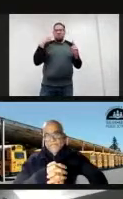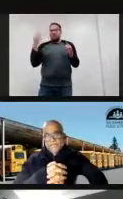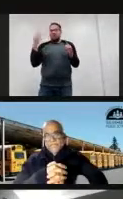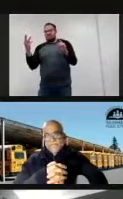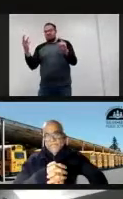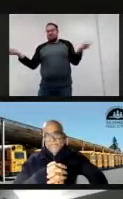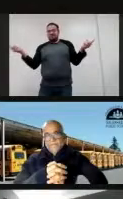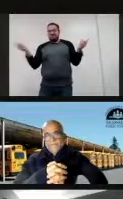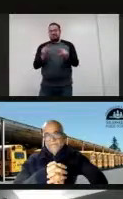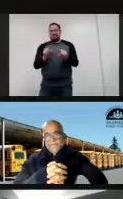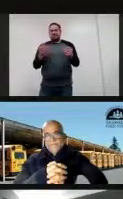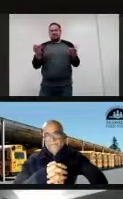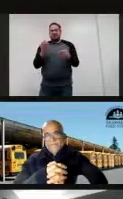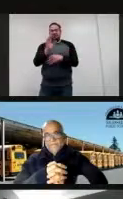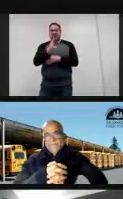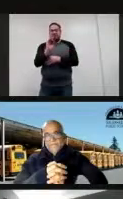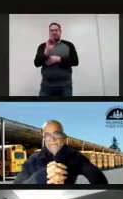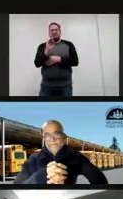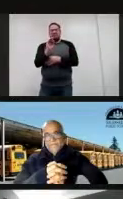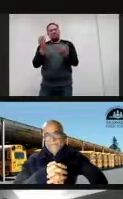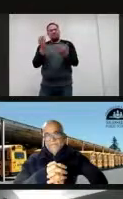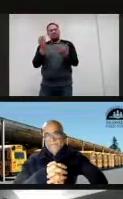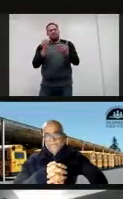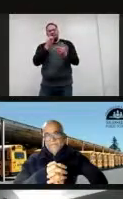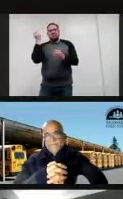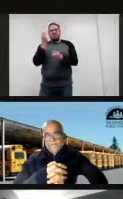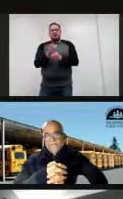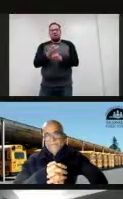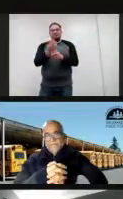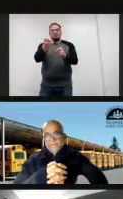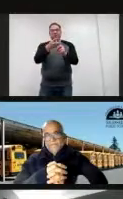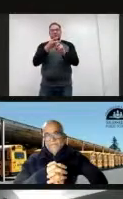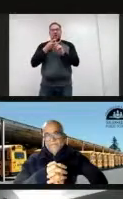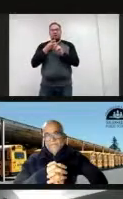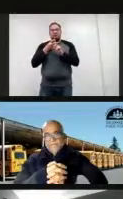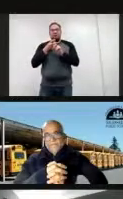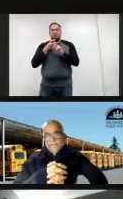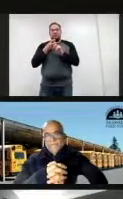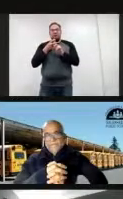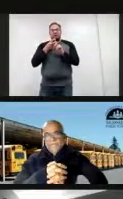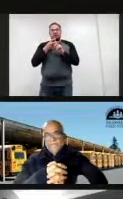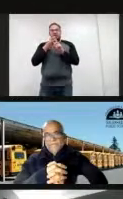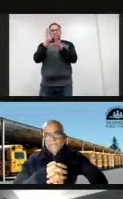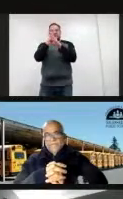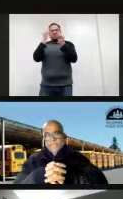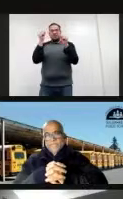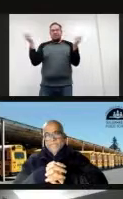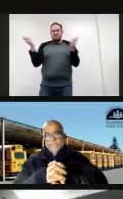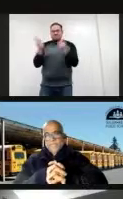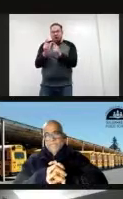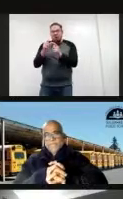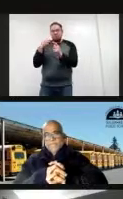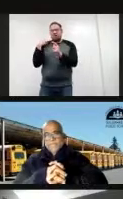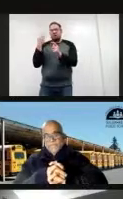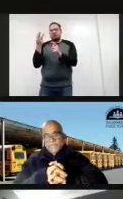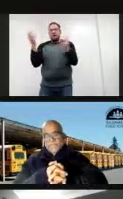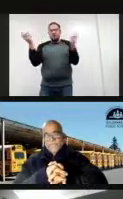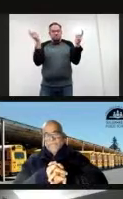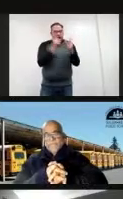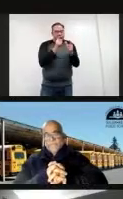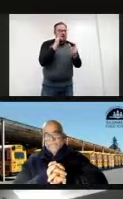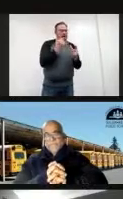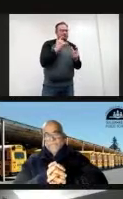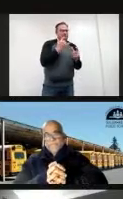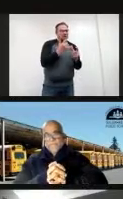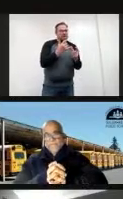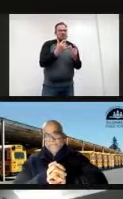might not be so hard to attract a superintendent of a small Washington or a small California district in